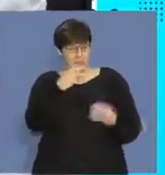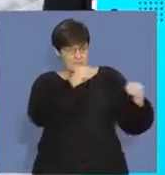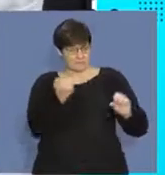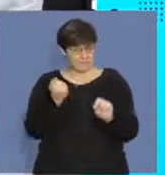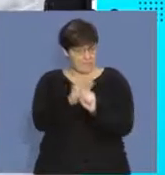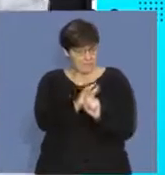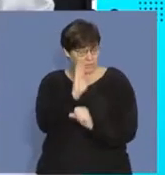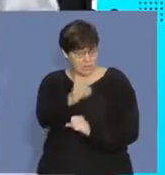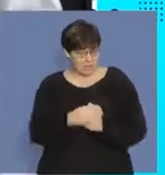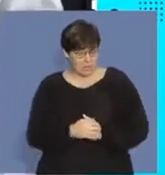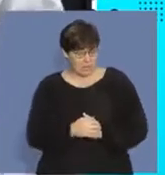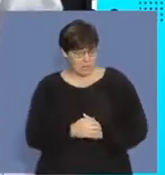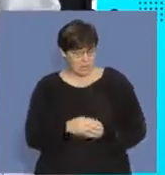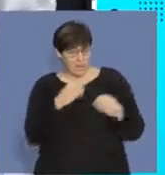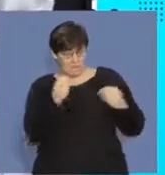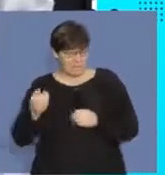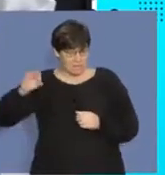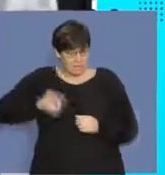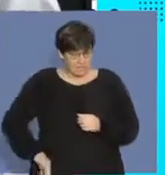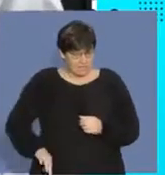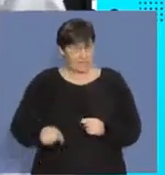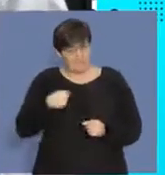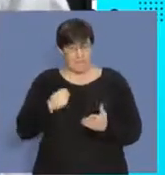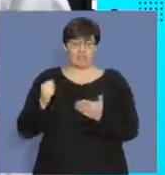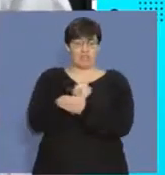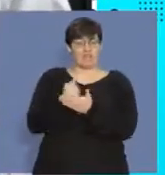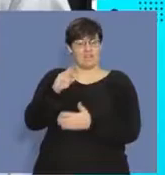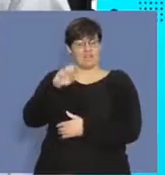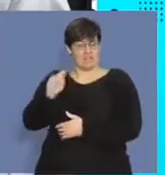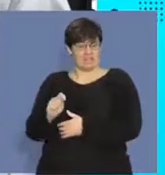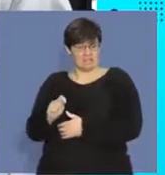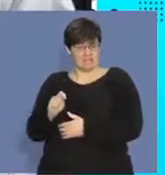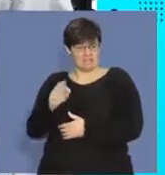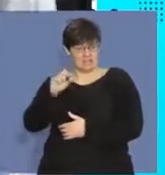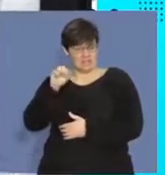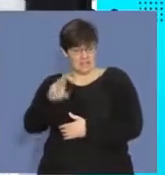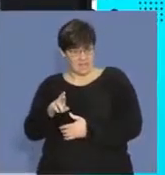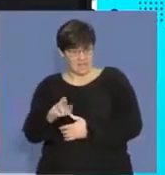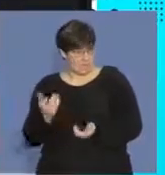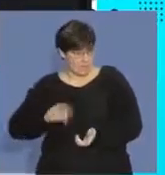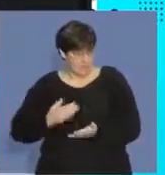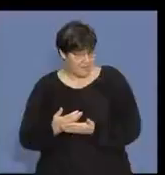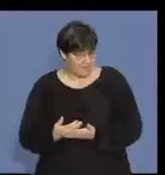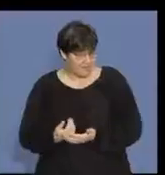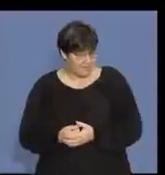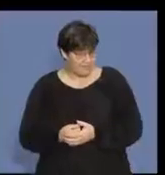how will it impact? Will the business benefit from being registered as a VAT vendor?